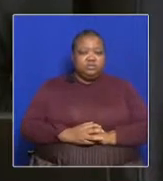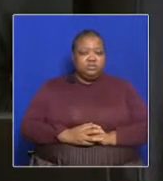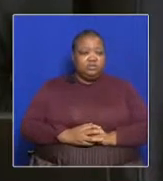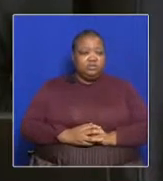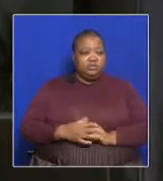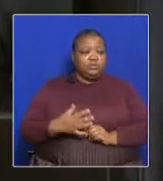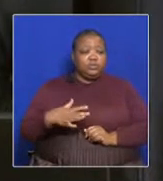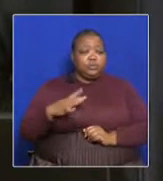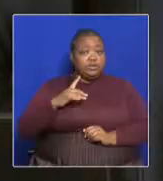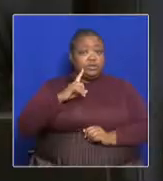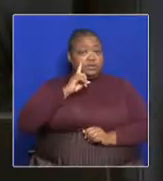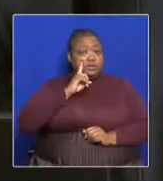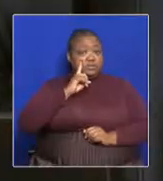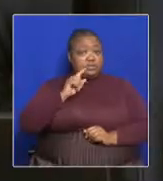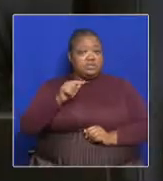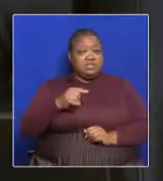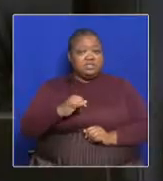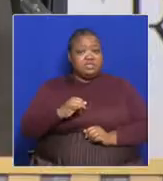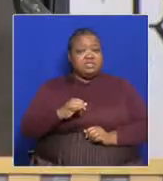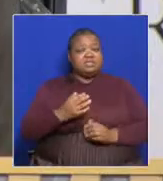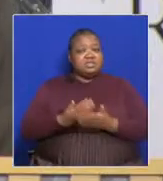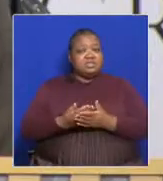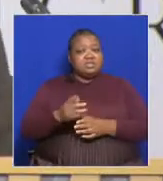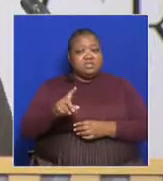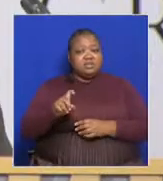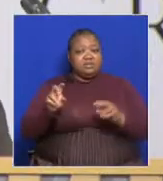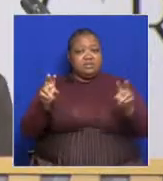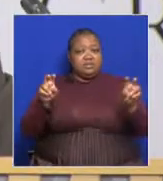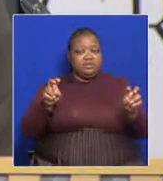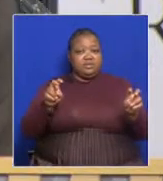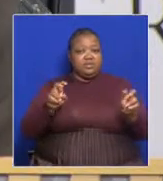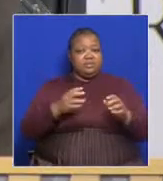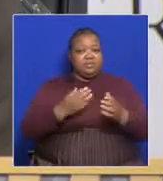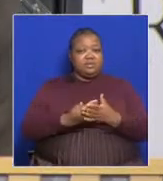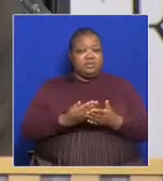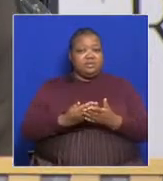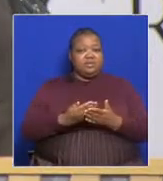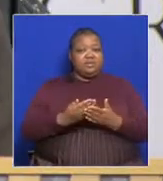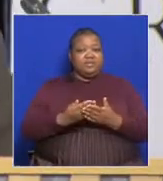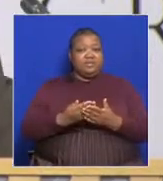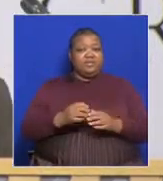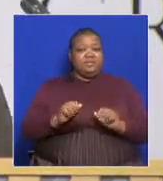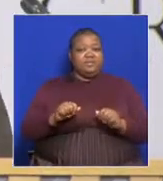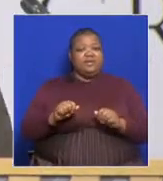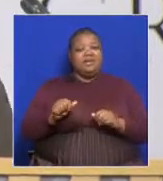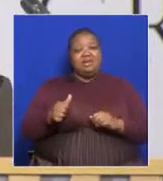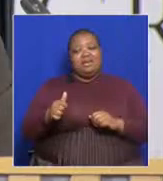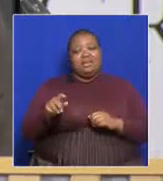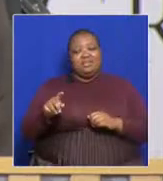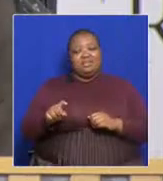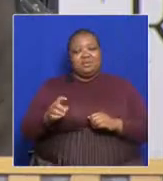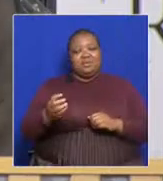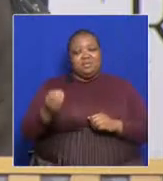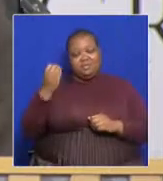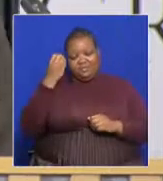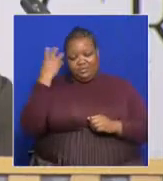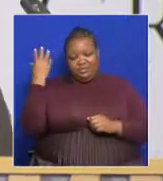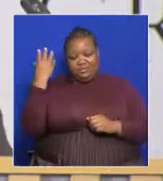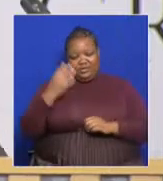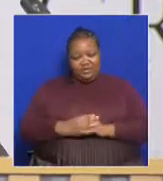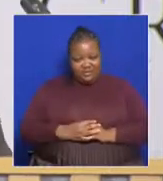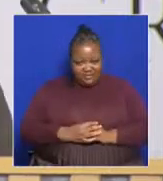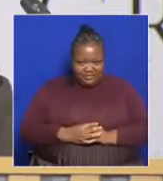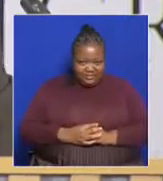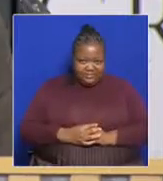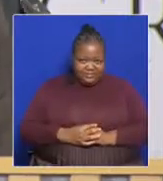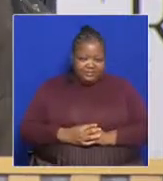this still, on Oh, this no, topic. yes, you suspicion. can, and I take back my words. There's still another question I forgot. I keep forgetting this particular question.